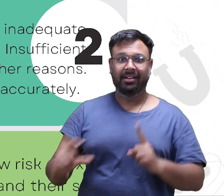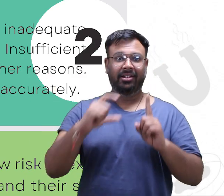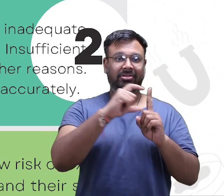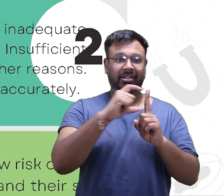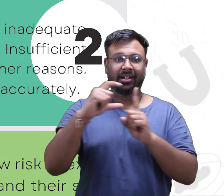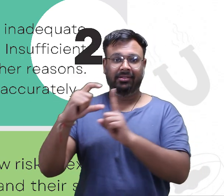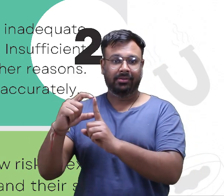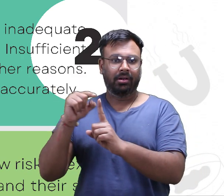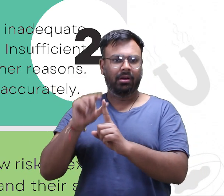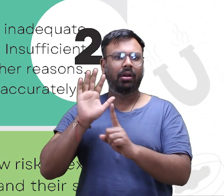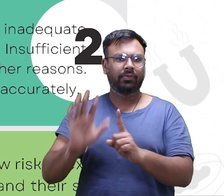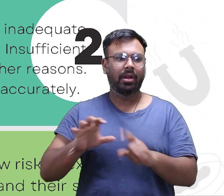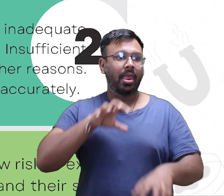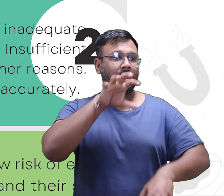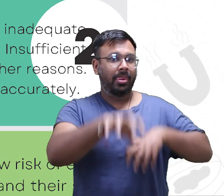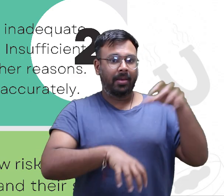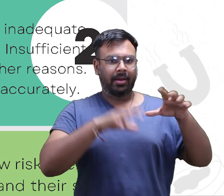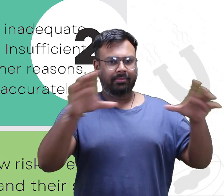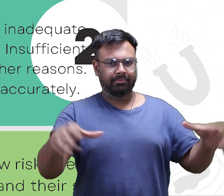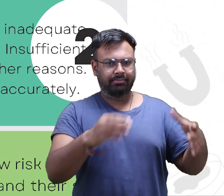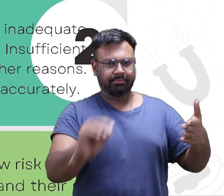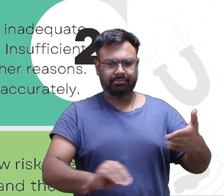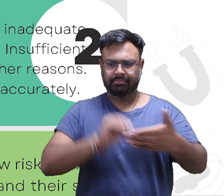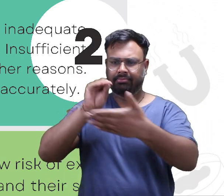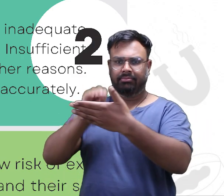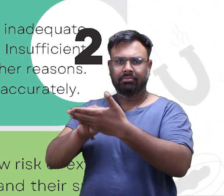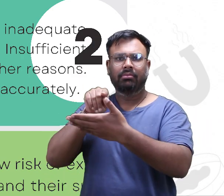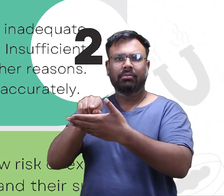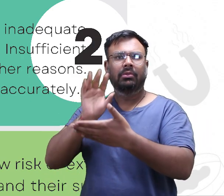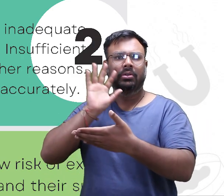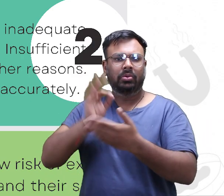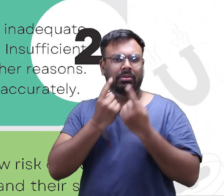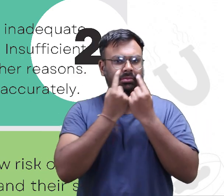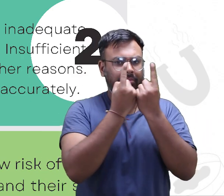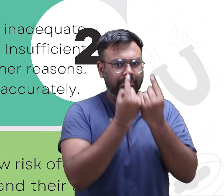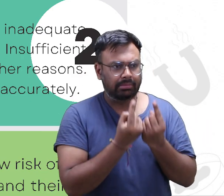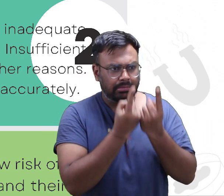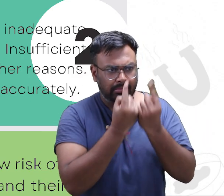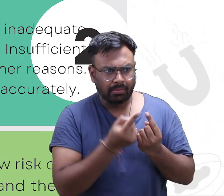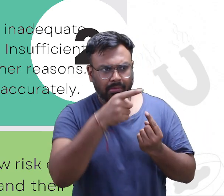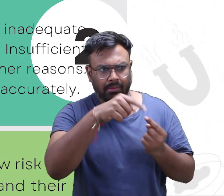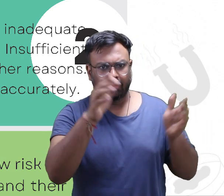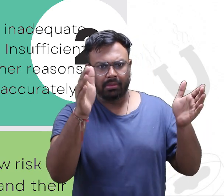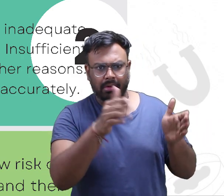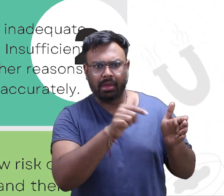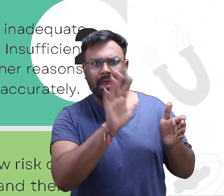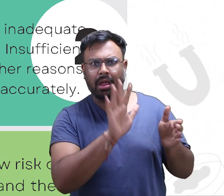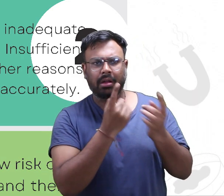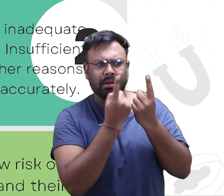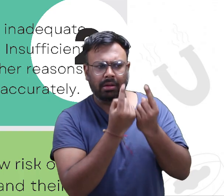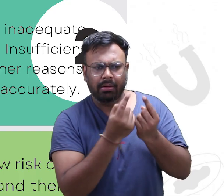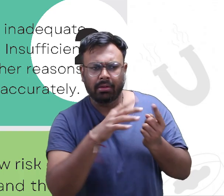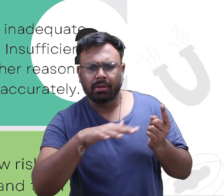Data deficient DD. Species in this category have been assessed,